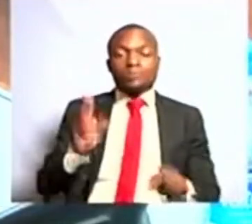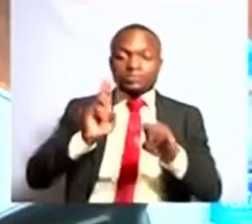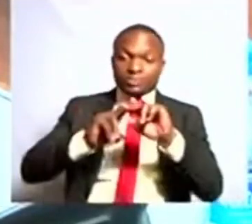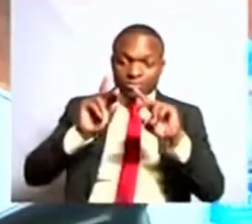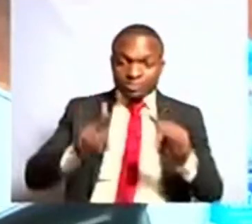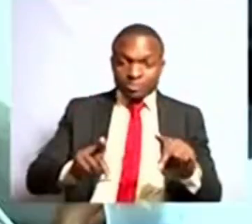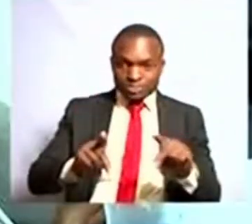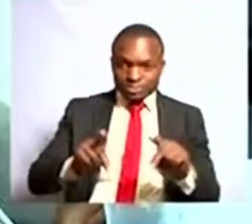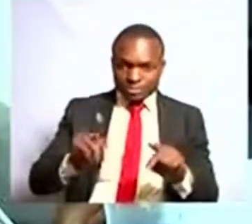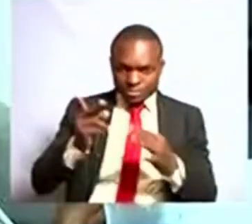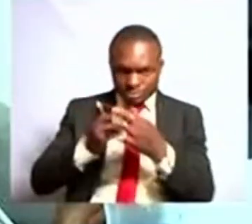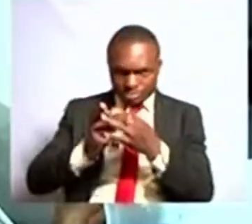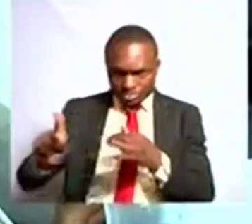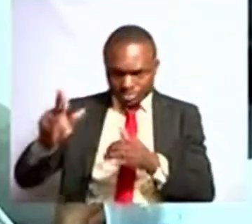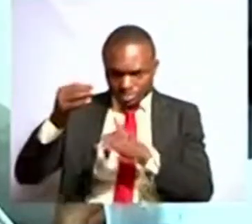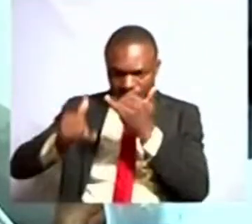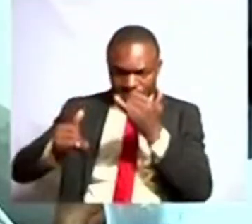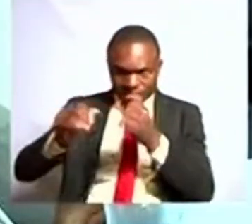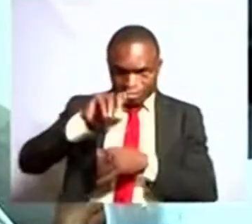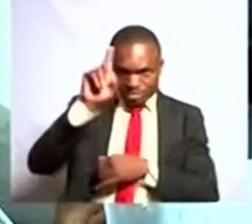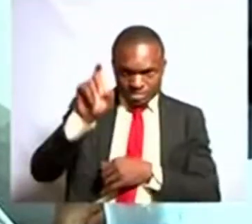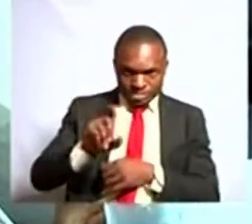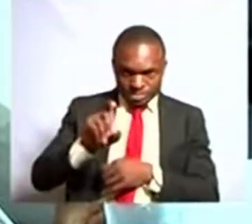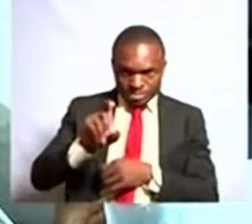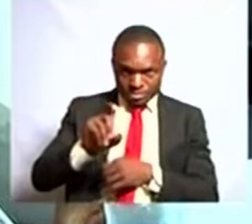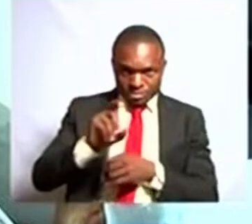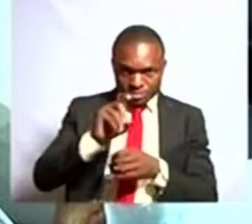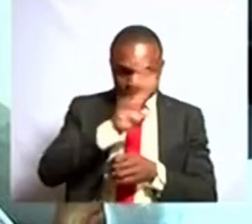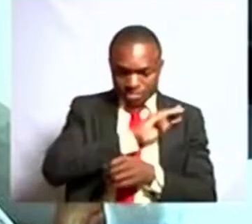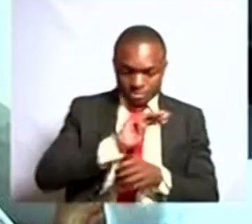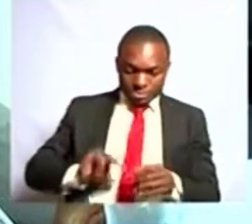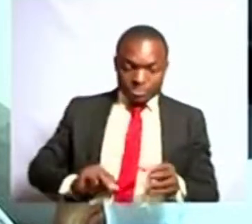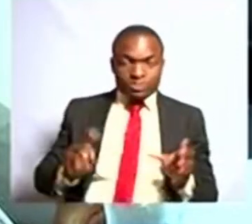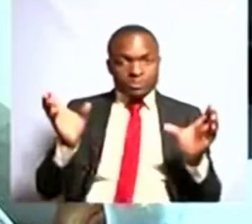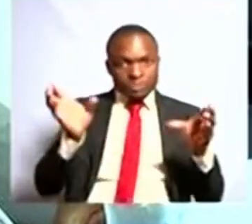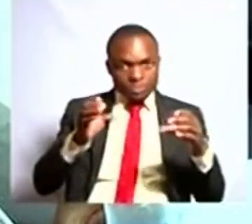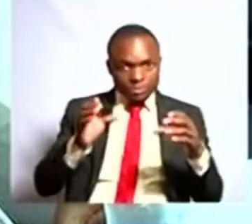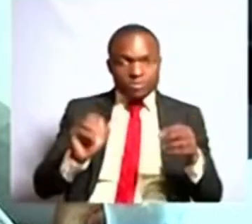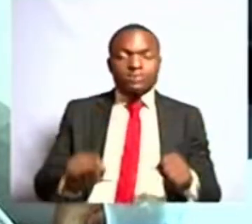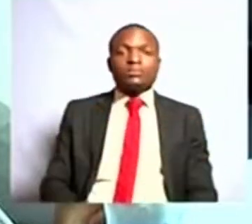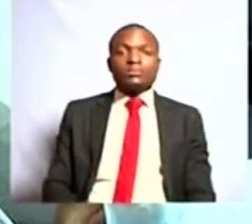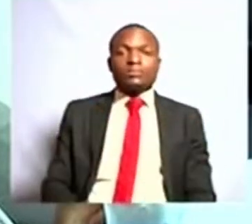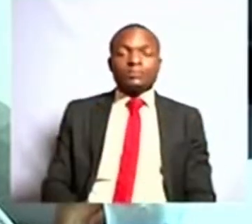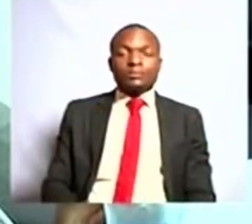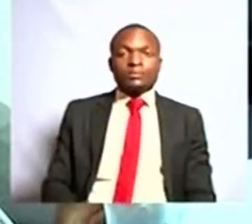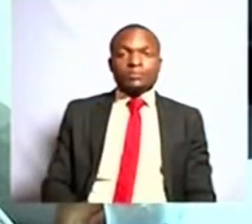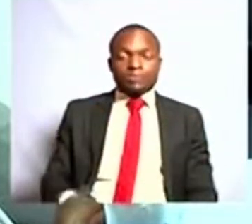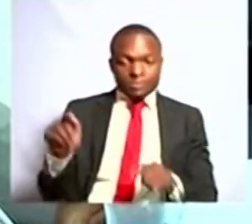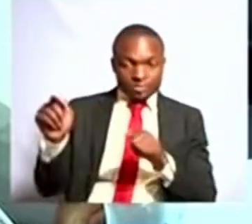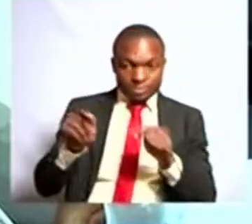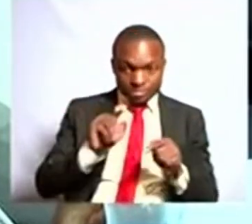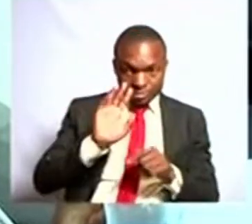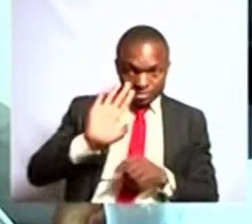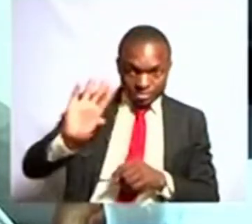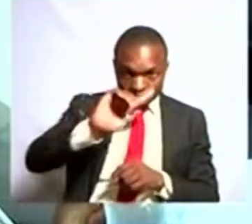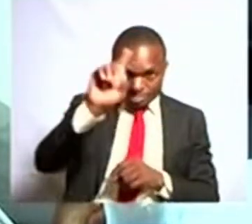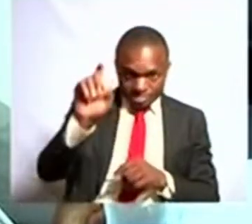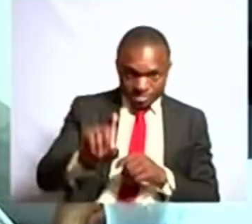Chair, that was part of the last question from the member of the committee. However, coming to your